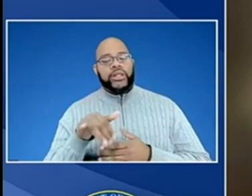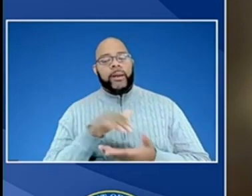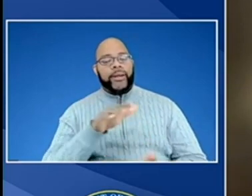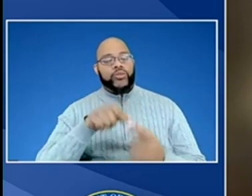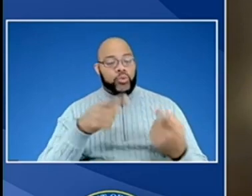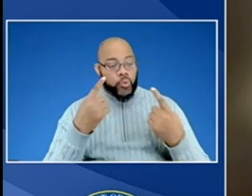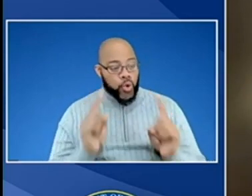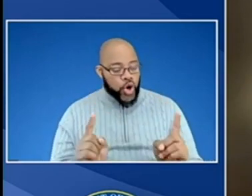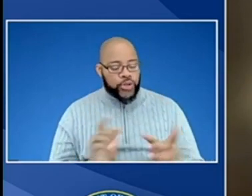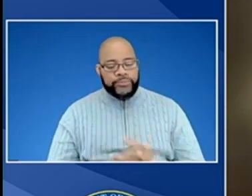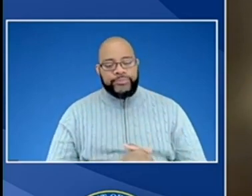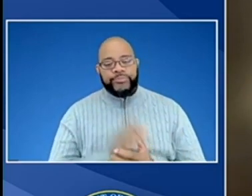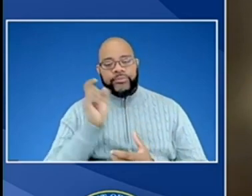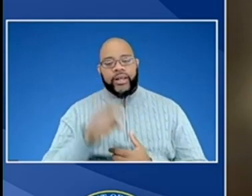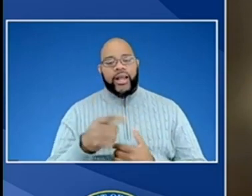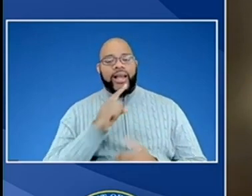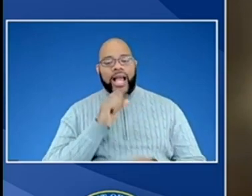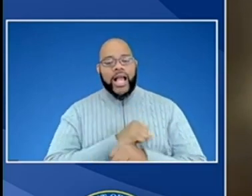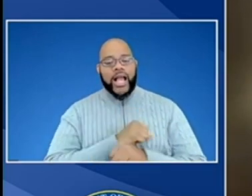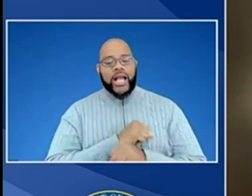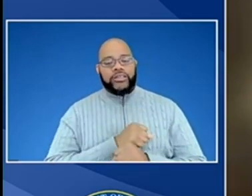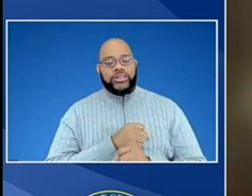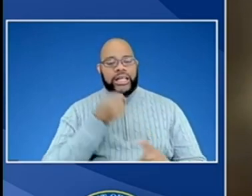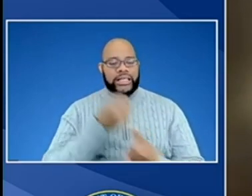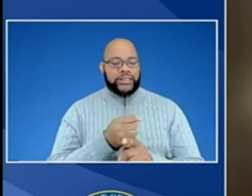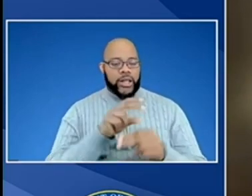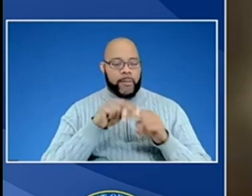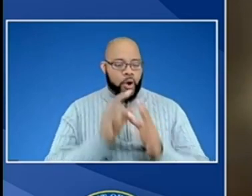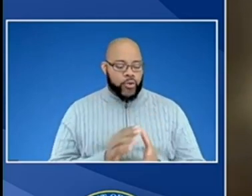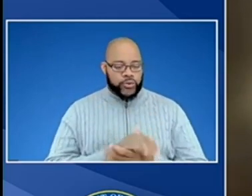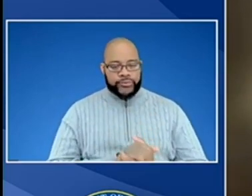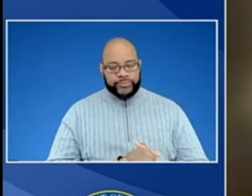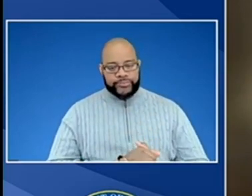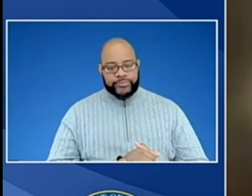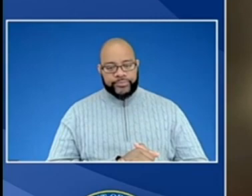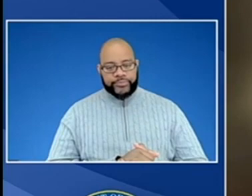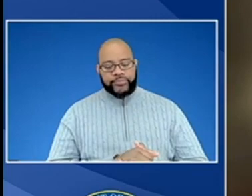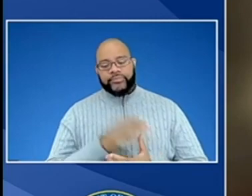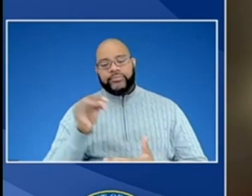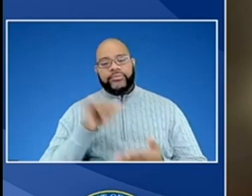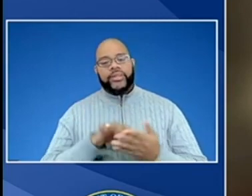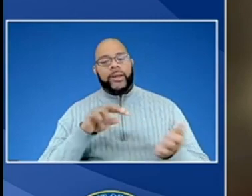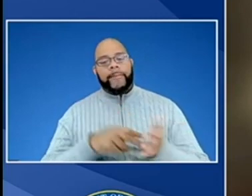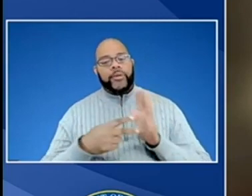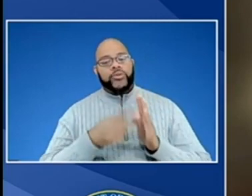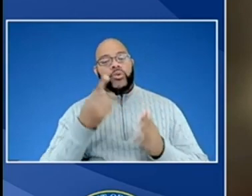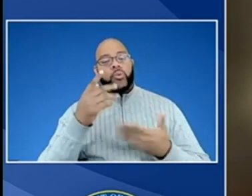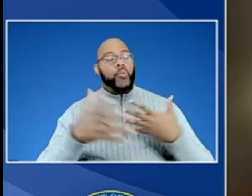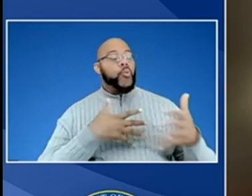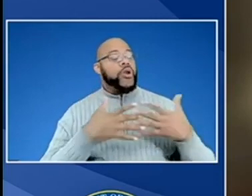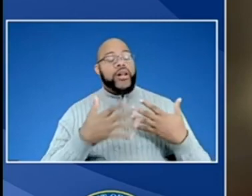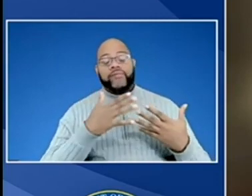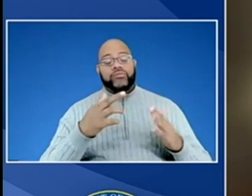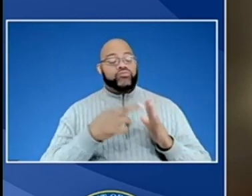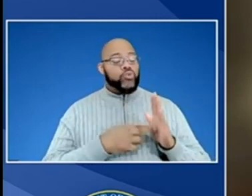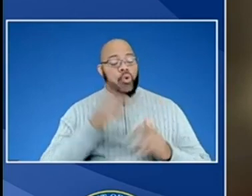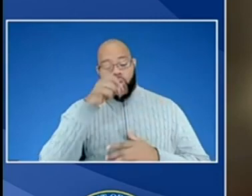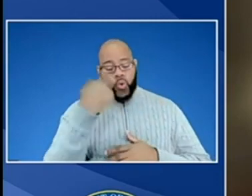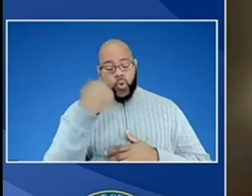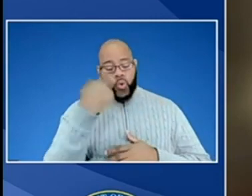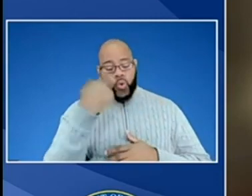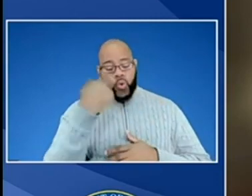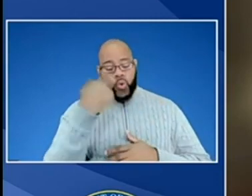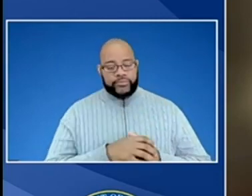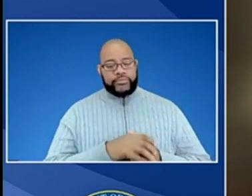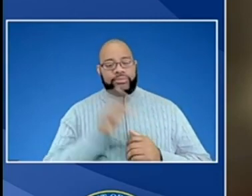work, it has to actually reach borrowers. And that means that whatever these provisions look like need